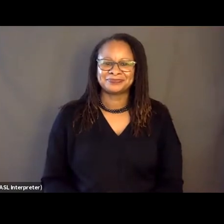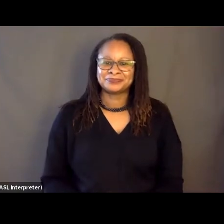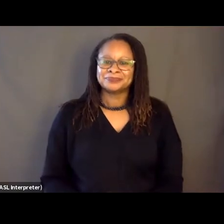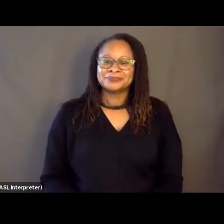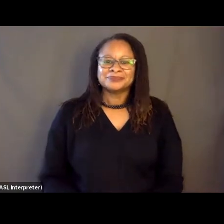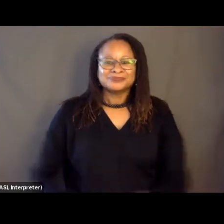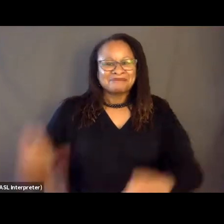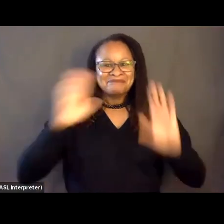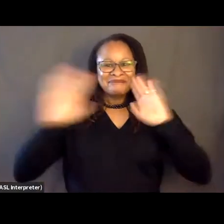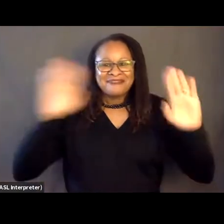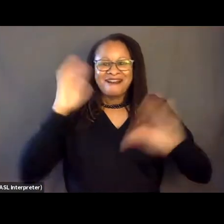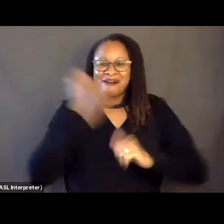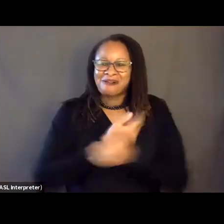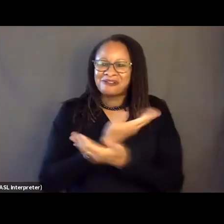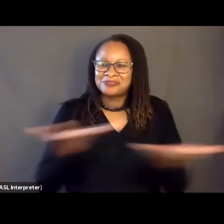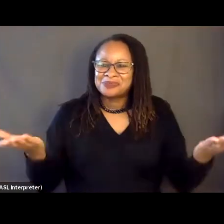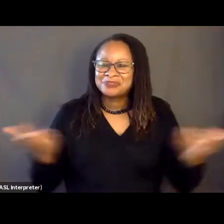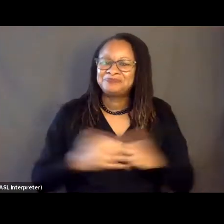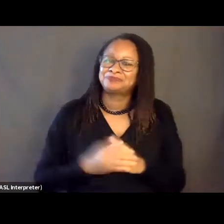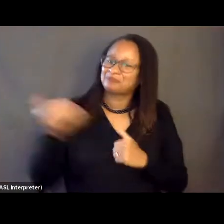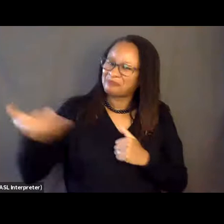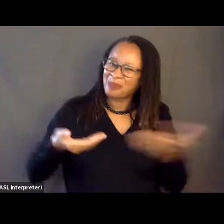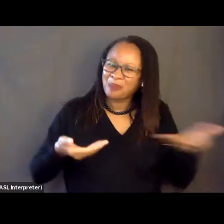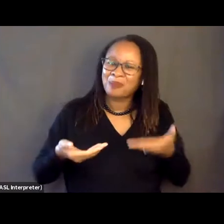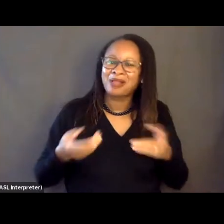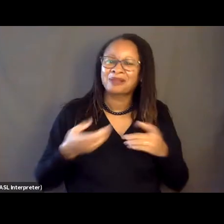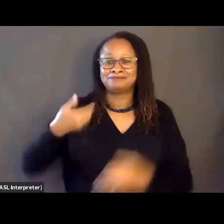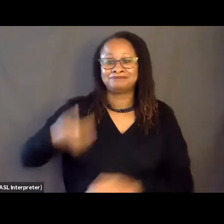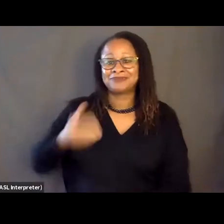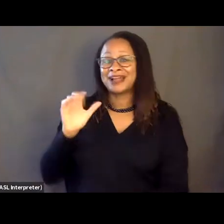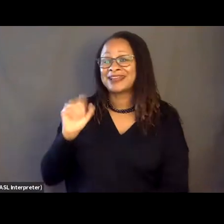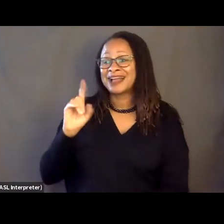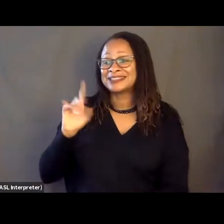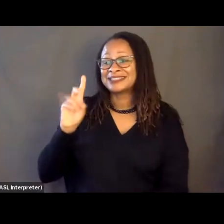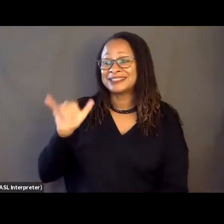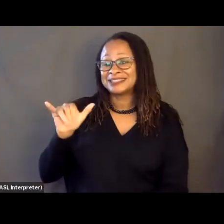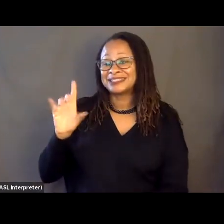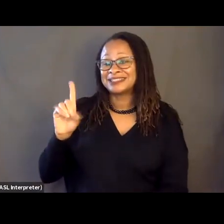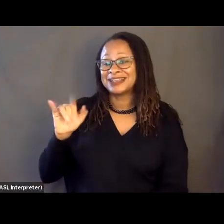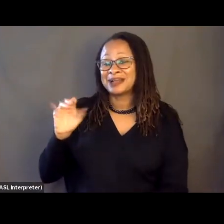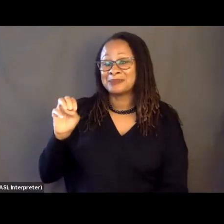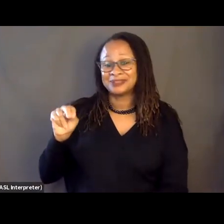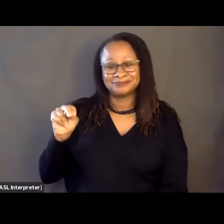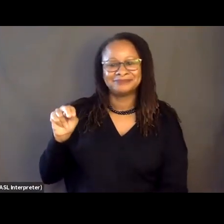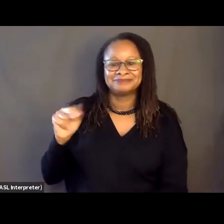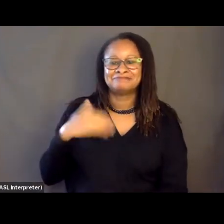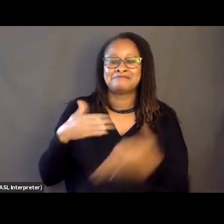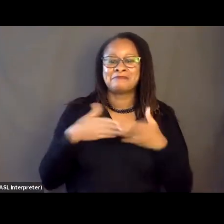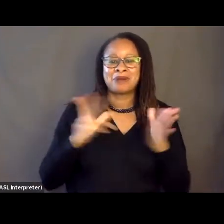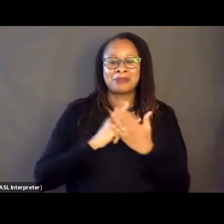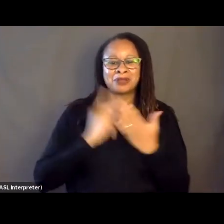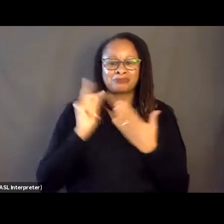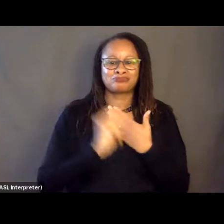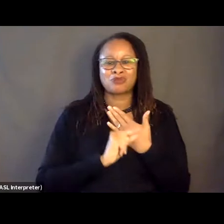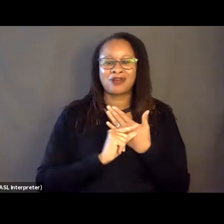Hello, everyone. Welcome. My name is Cassidy Diamond, and I am the Public Programs and Events